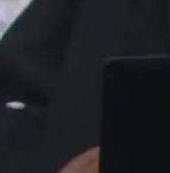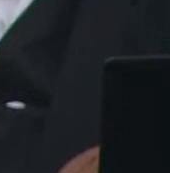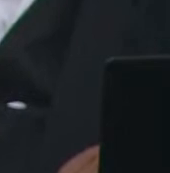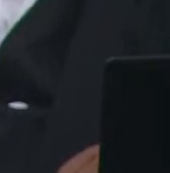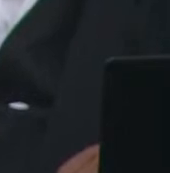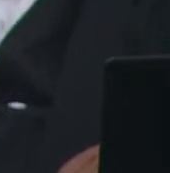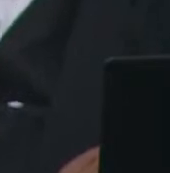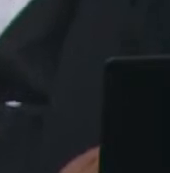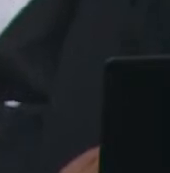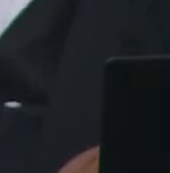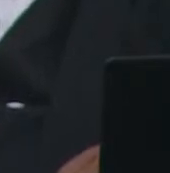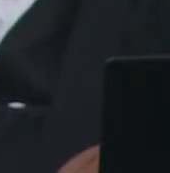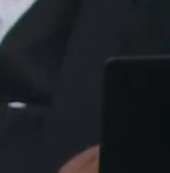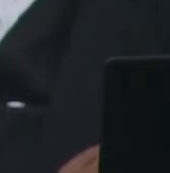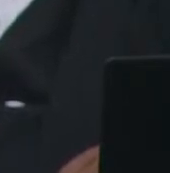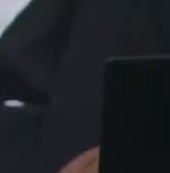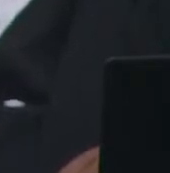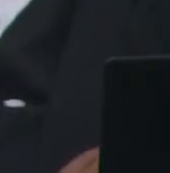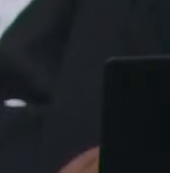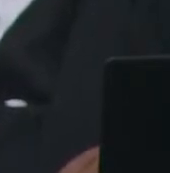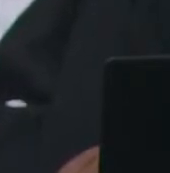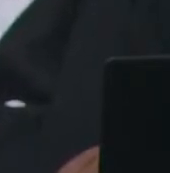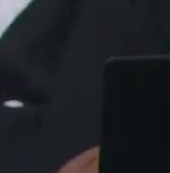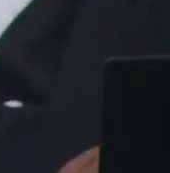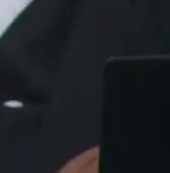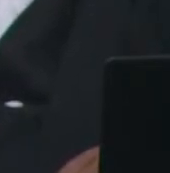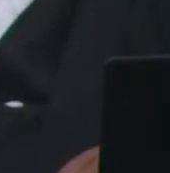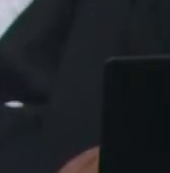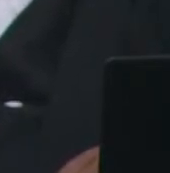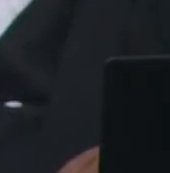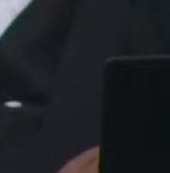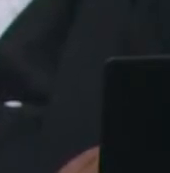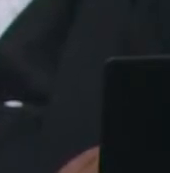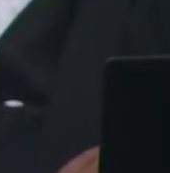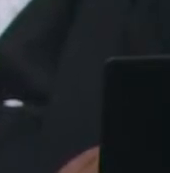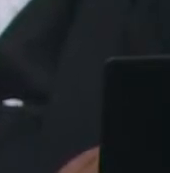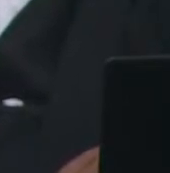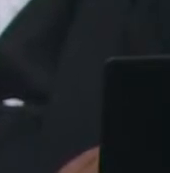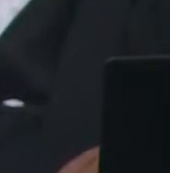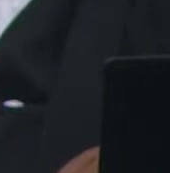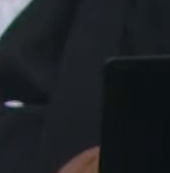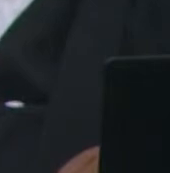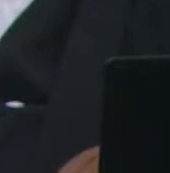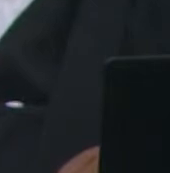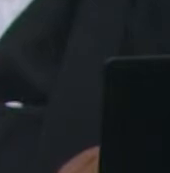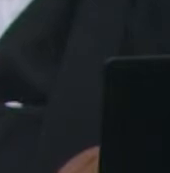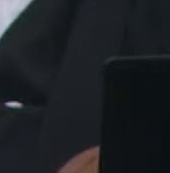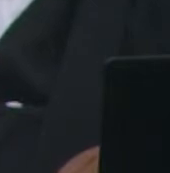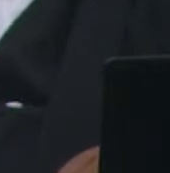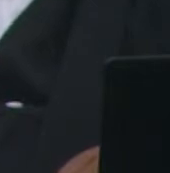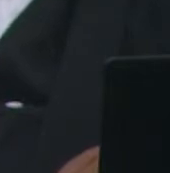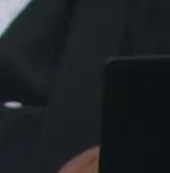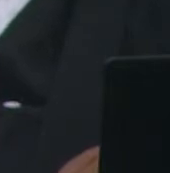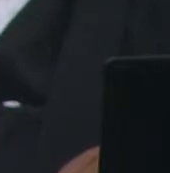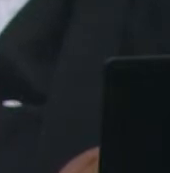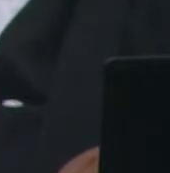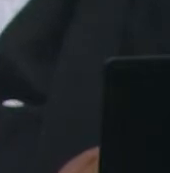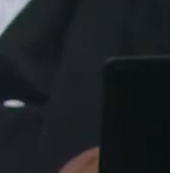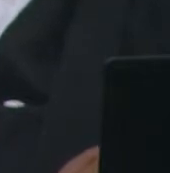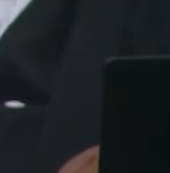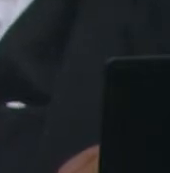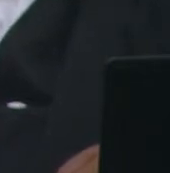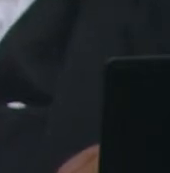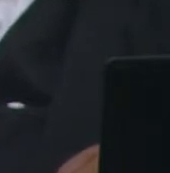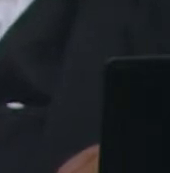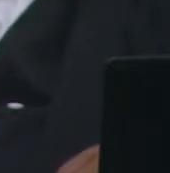It's a massive project that government has decided on embarking upon, and so